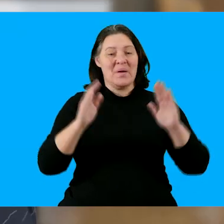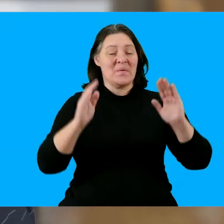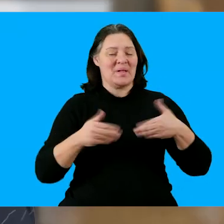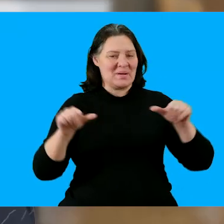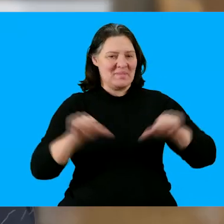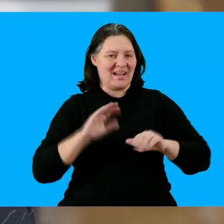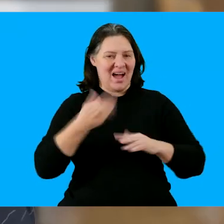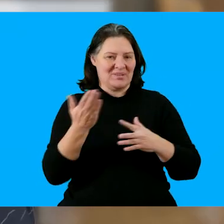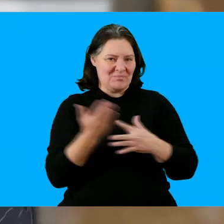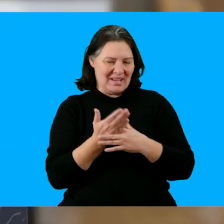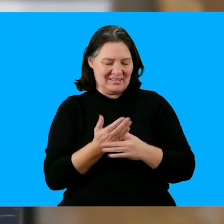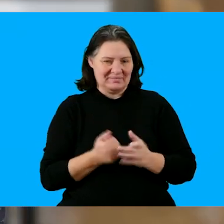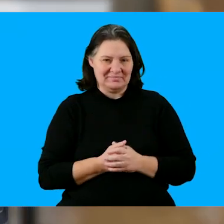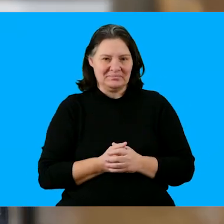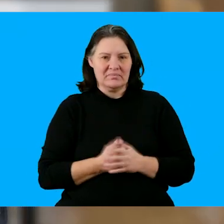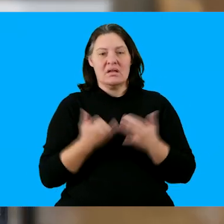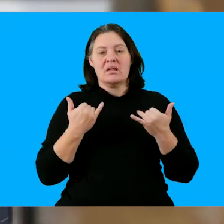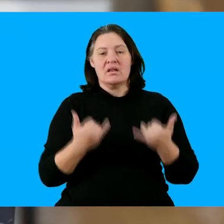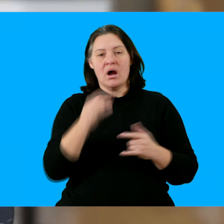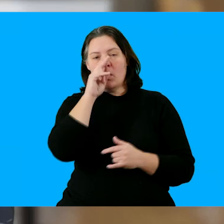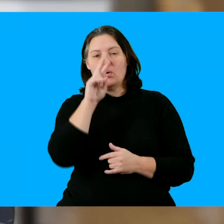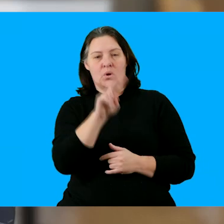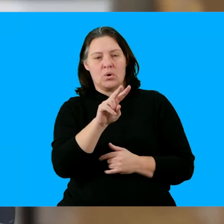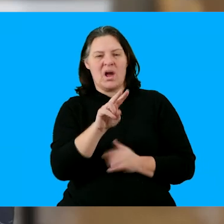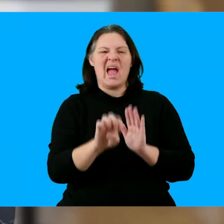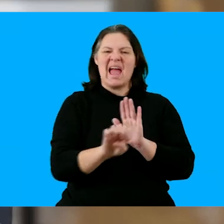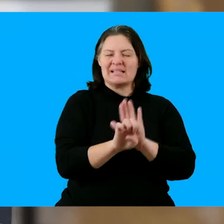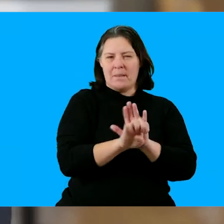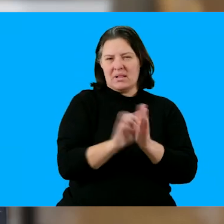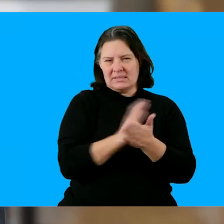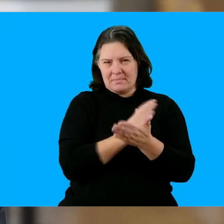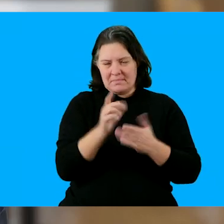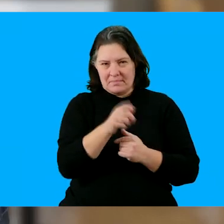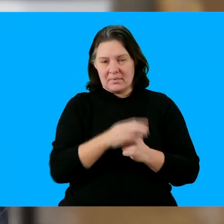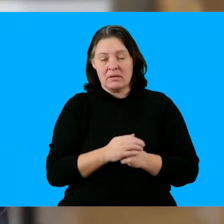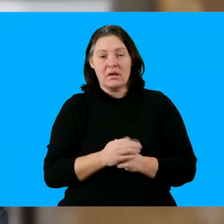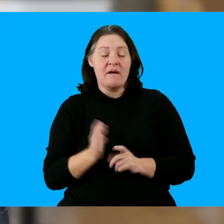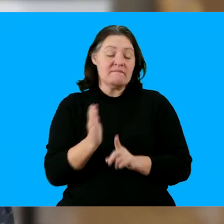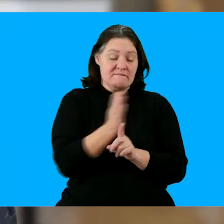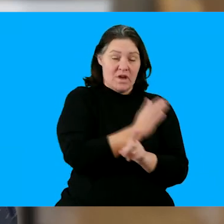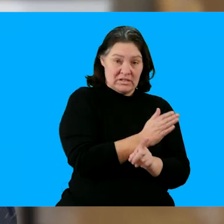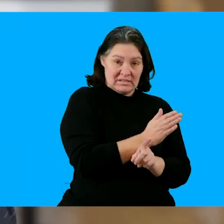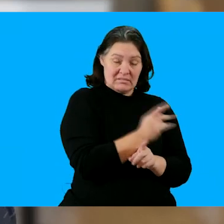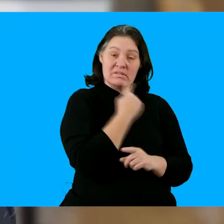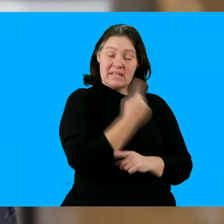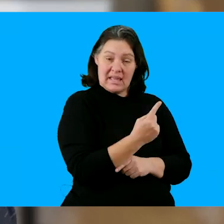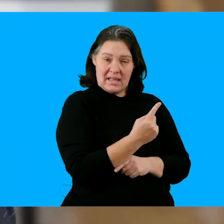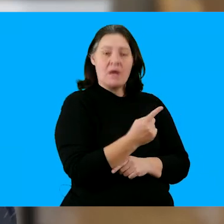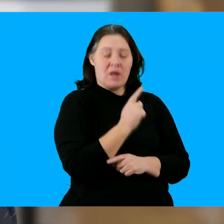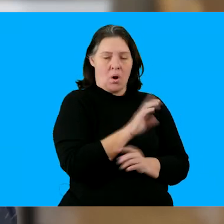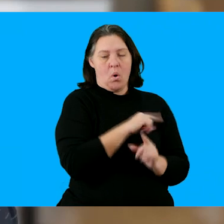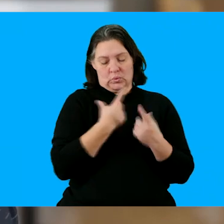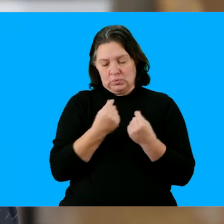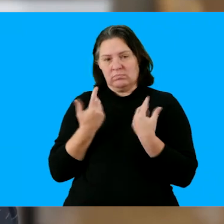Okay guys, welcome back after that short advert break. Let us now look at some examples, right? So what I've said in the first part of our lesson, we're